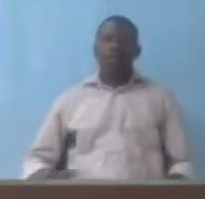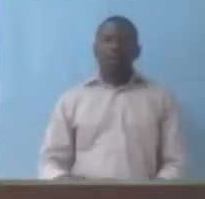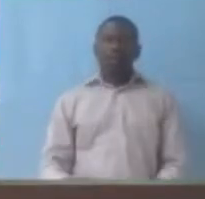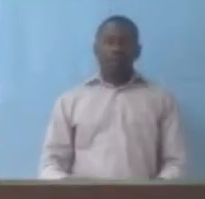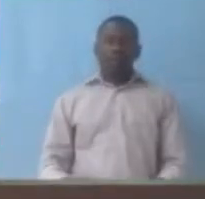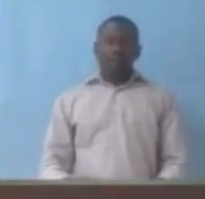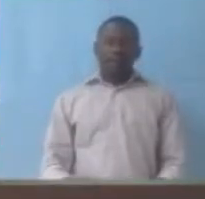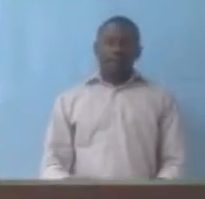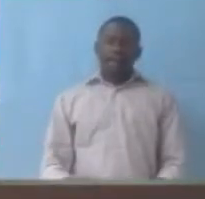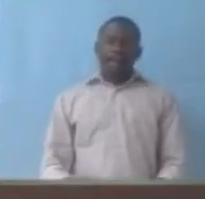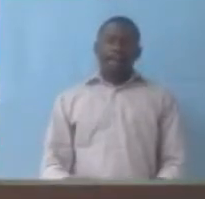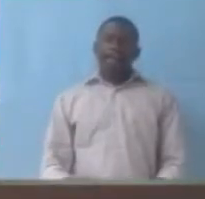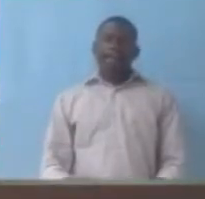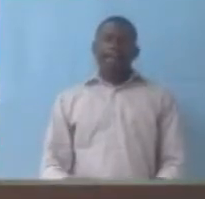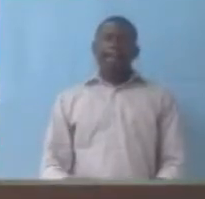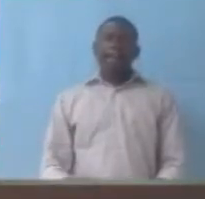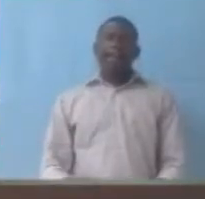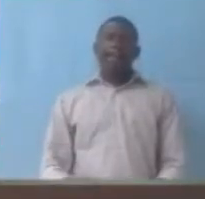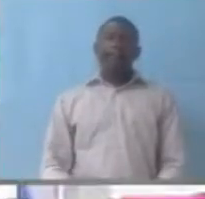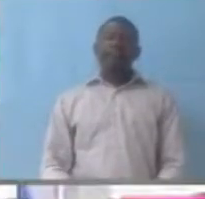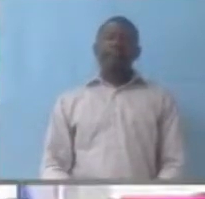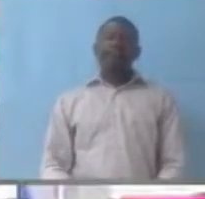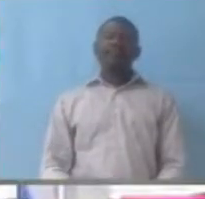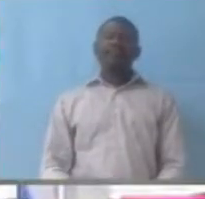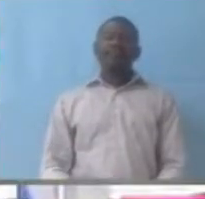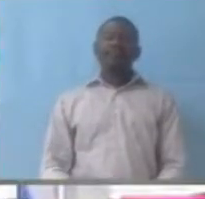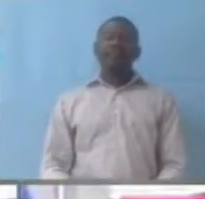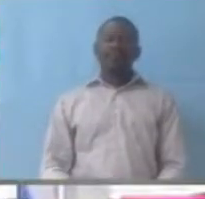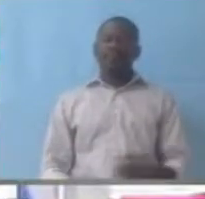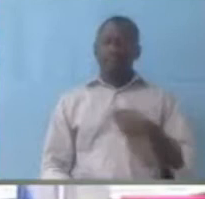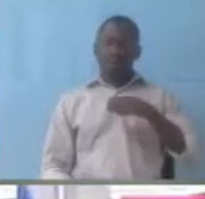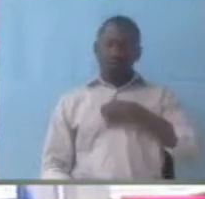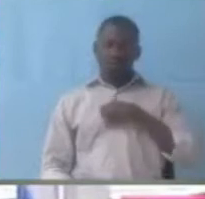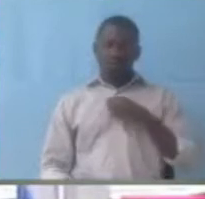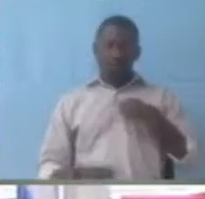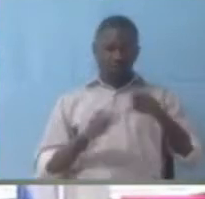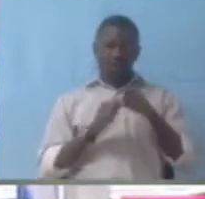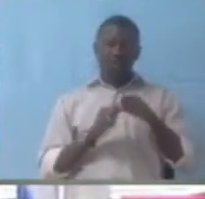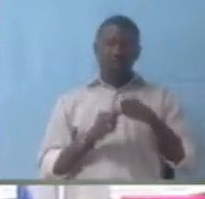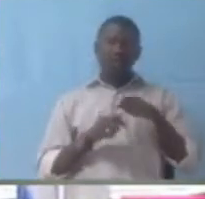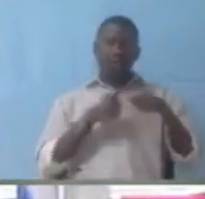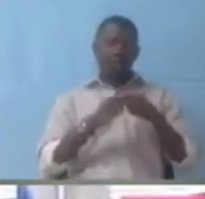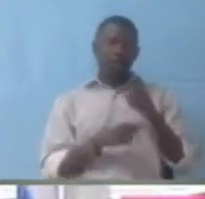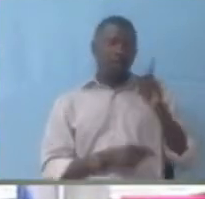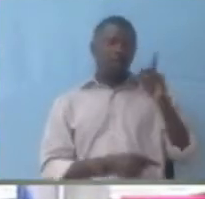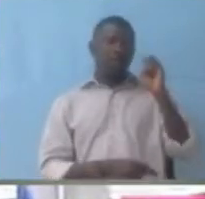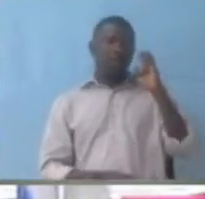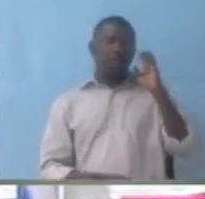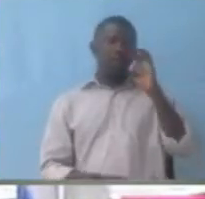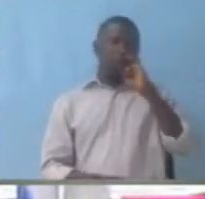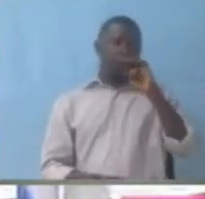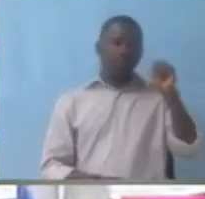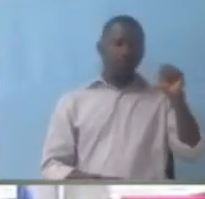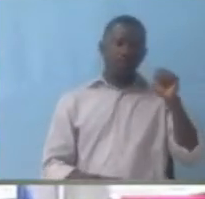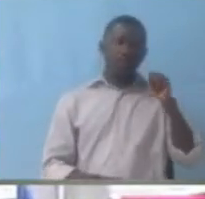de tarajé nyanta ka ke le fon kundumay. And as far as I'm concerned, the decree number 1 but ntanga ko wol faham no nya